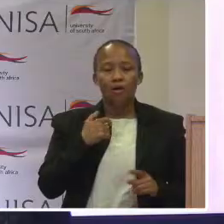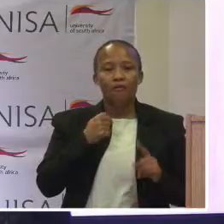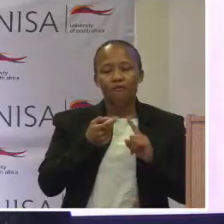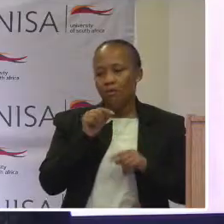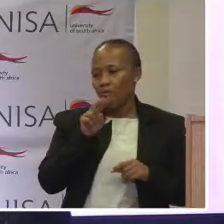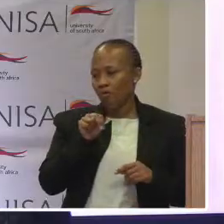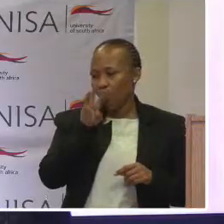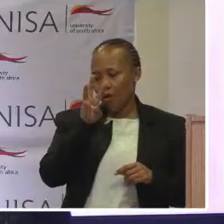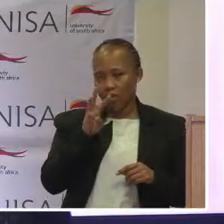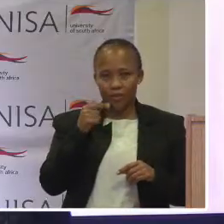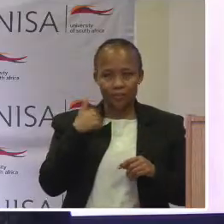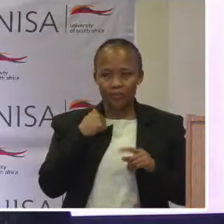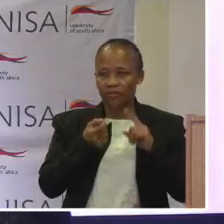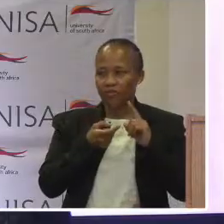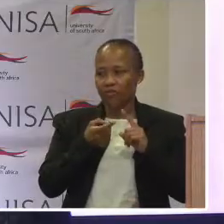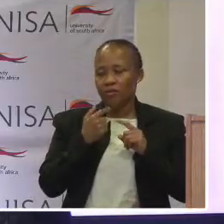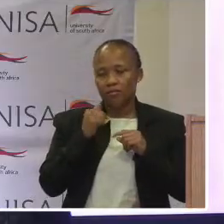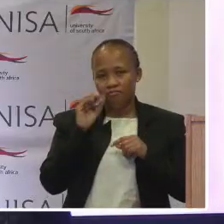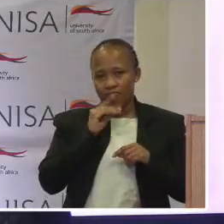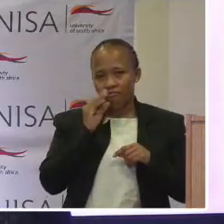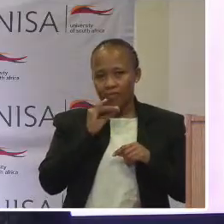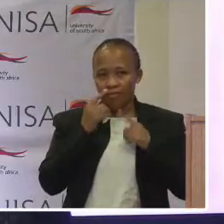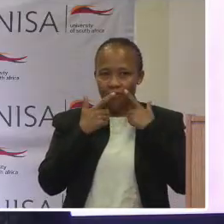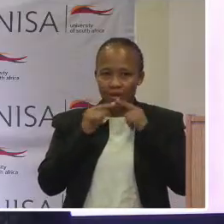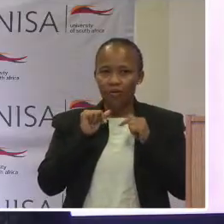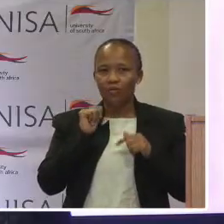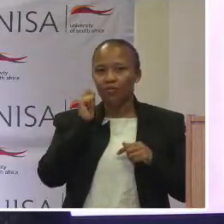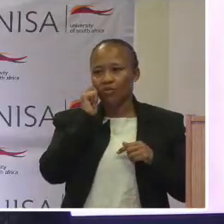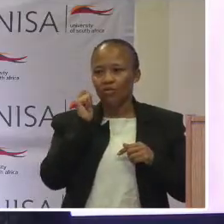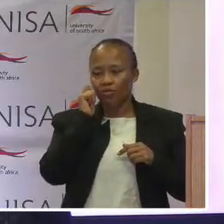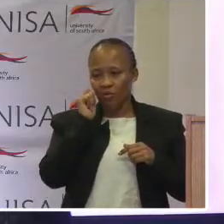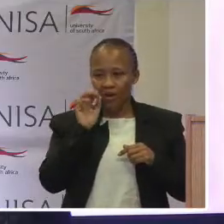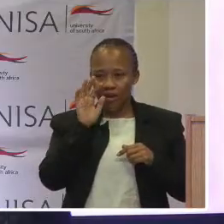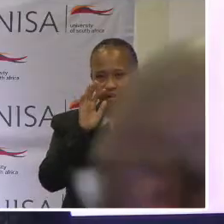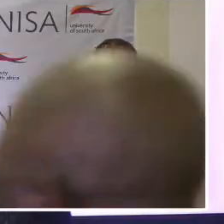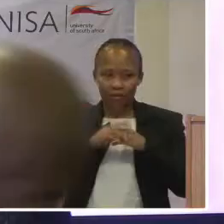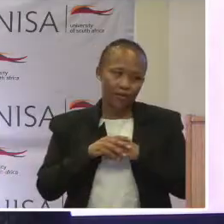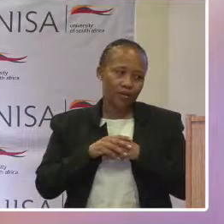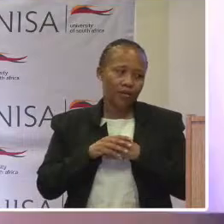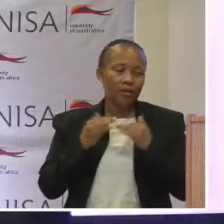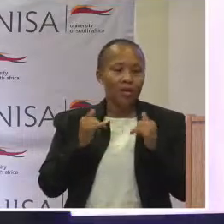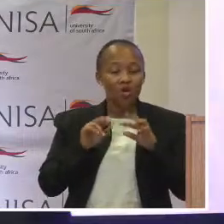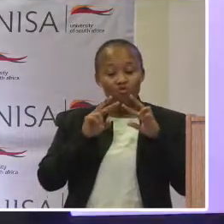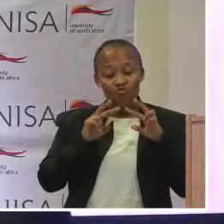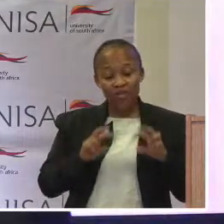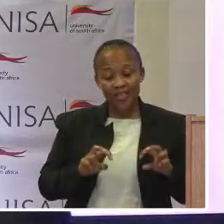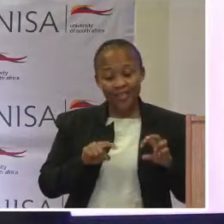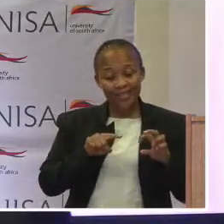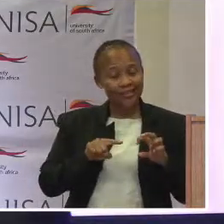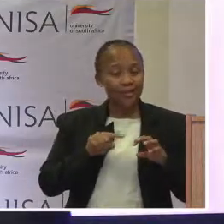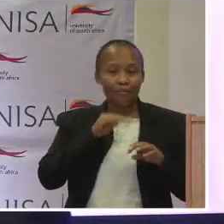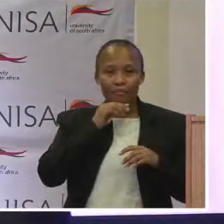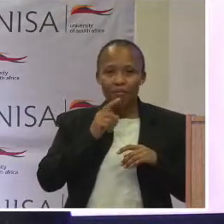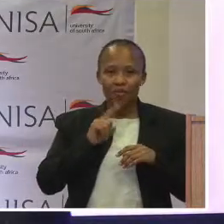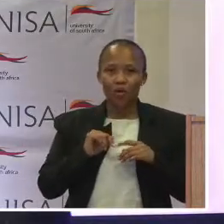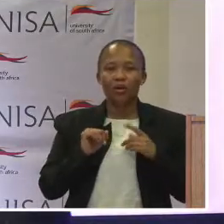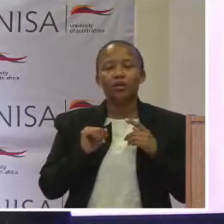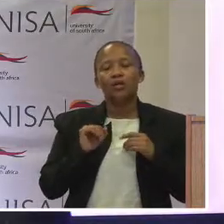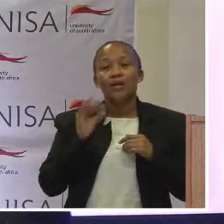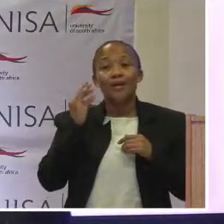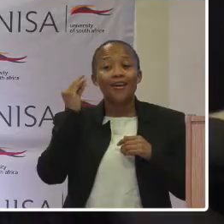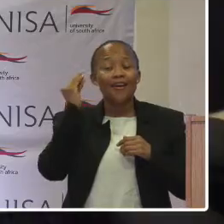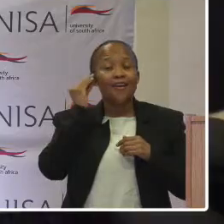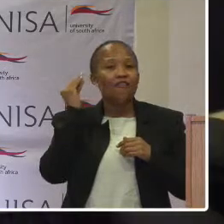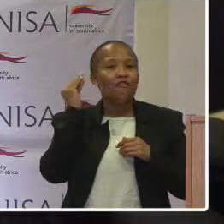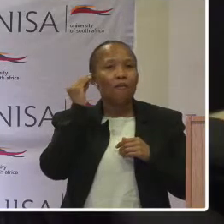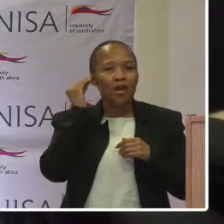I what is research? Research is about collecting the information